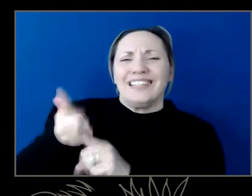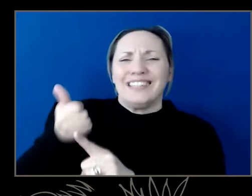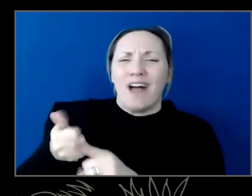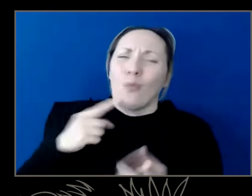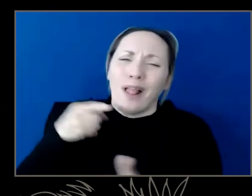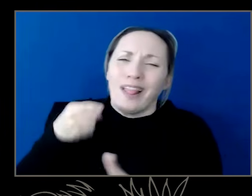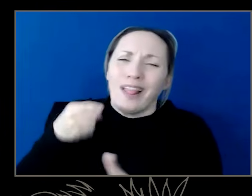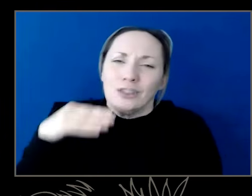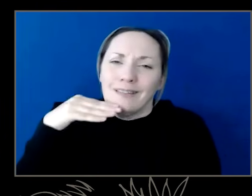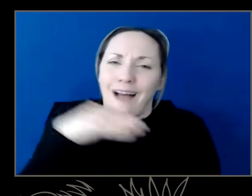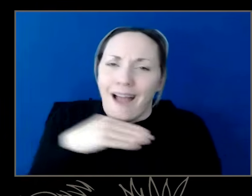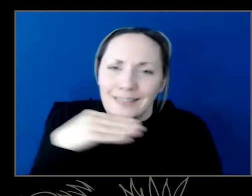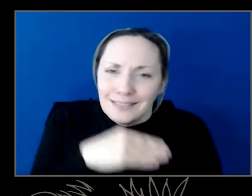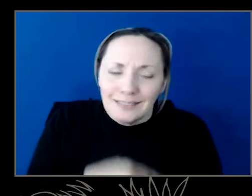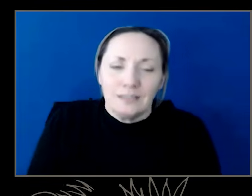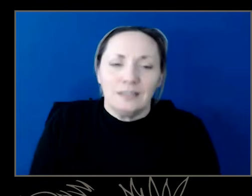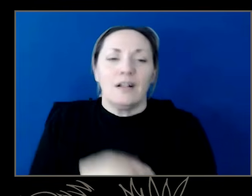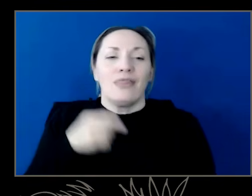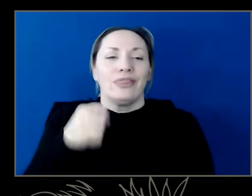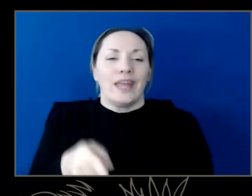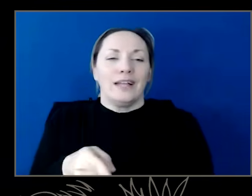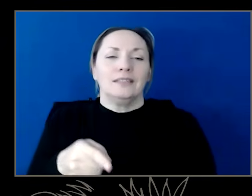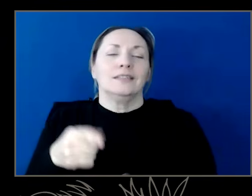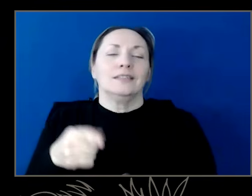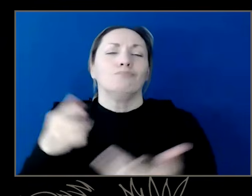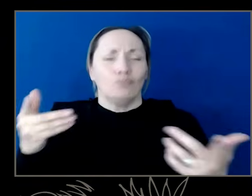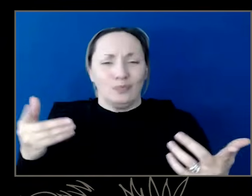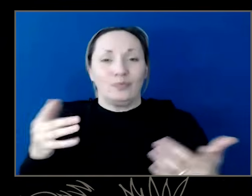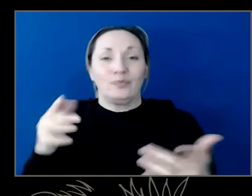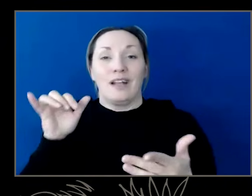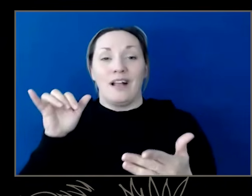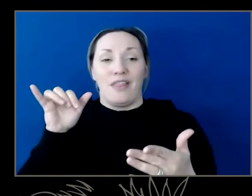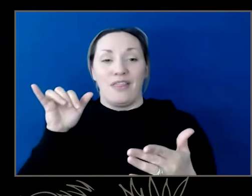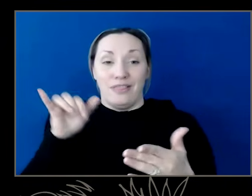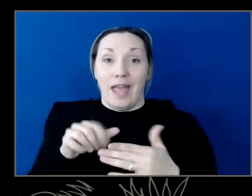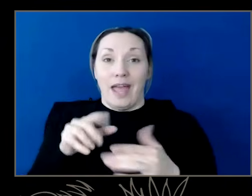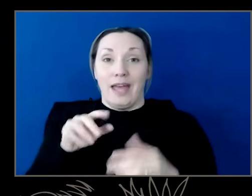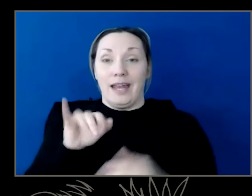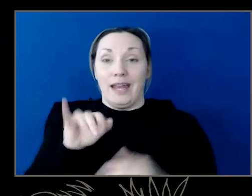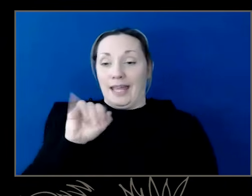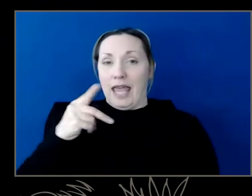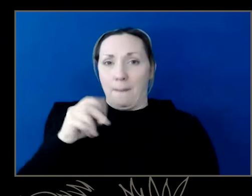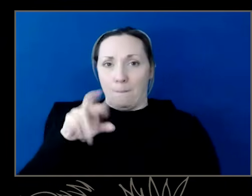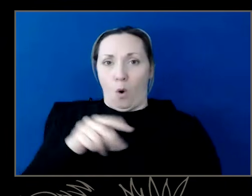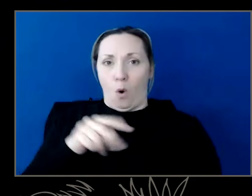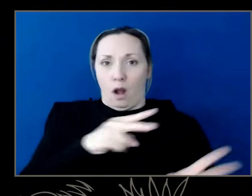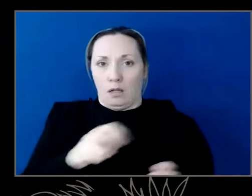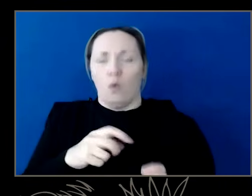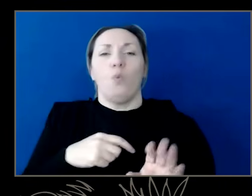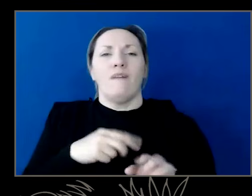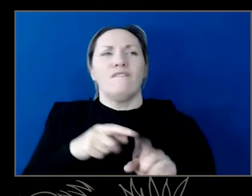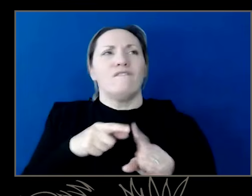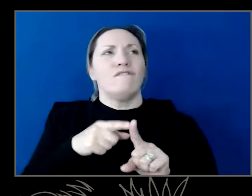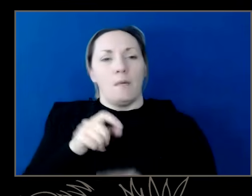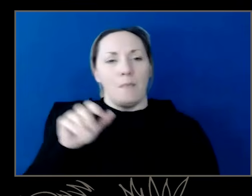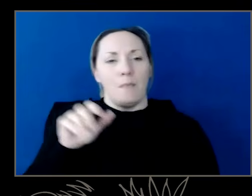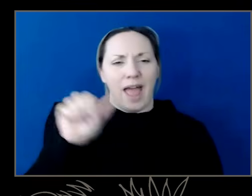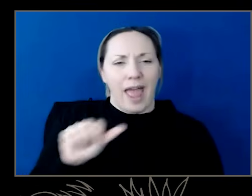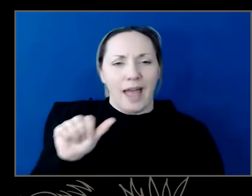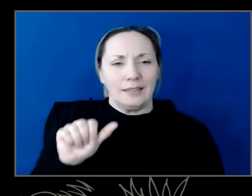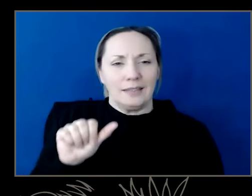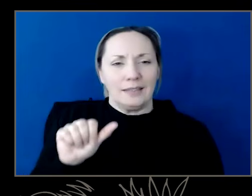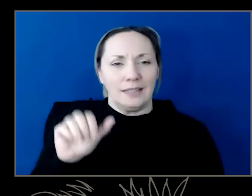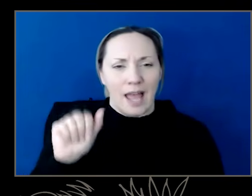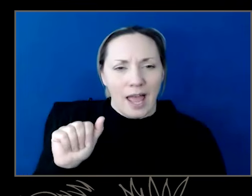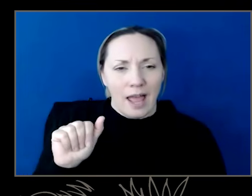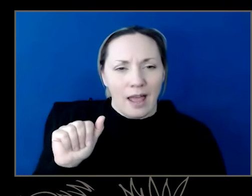lies. This import or this import from at Acme is